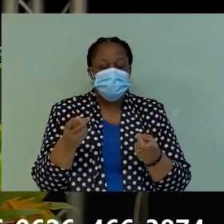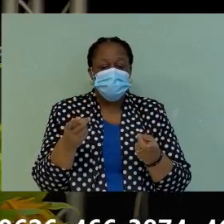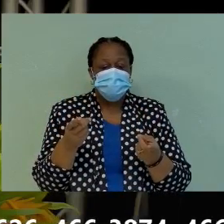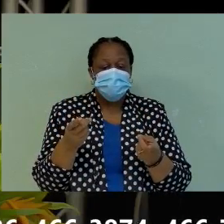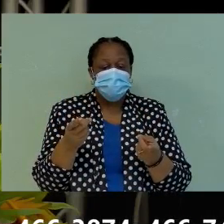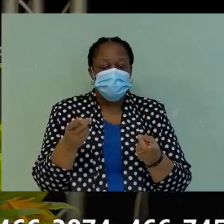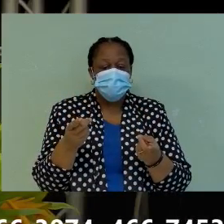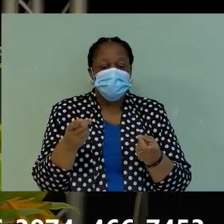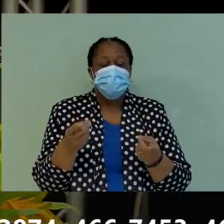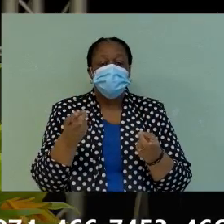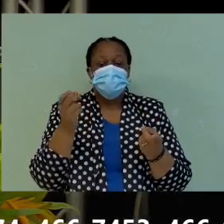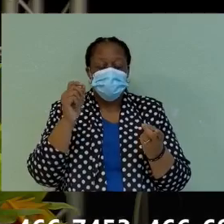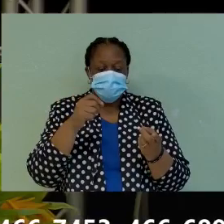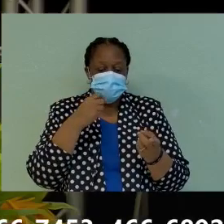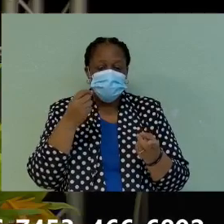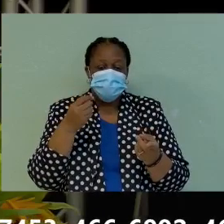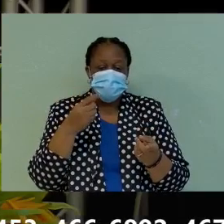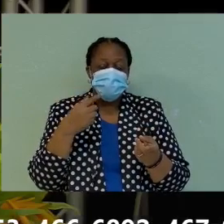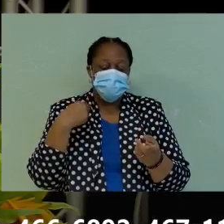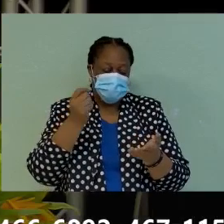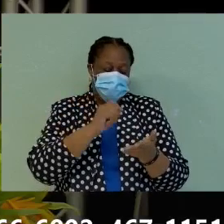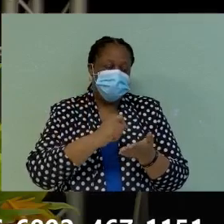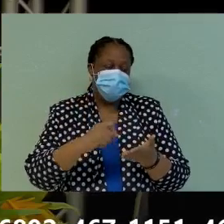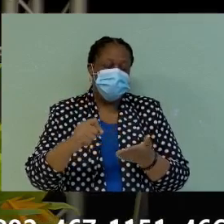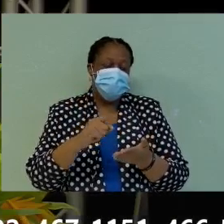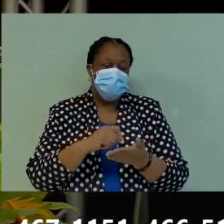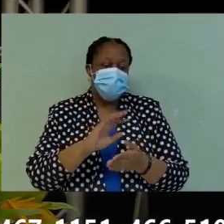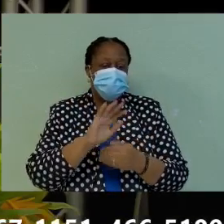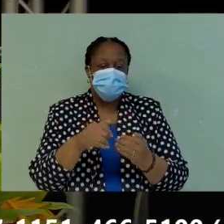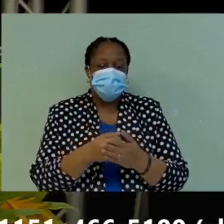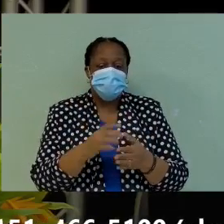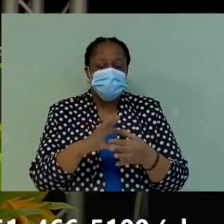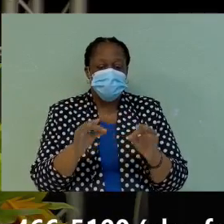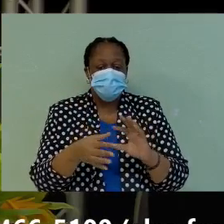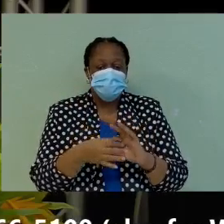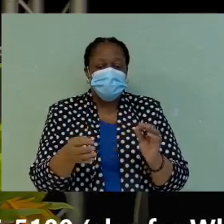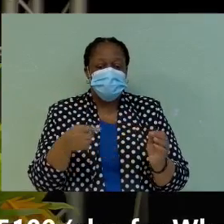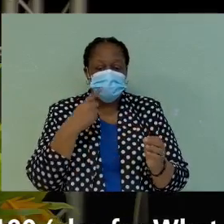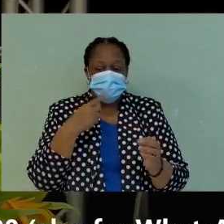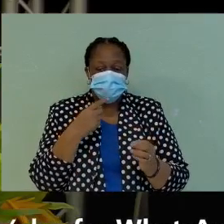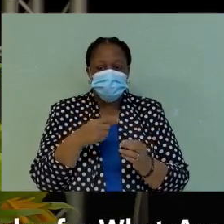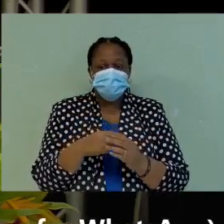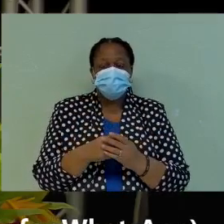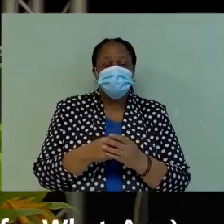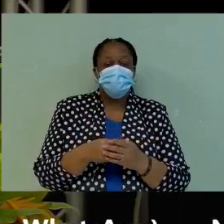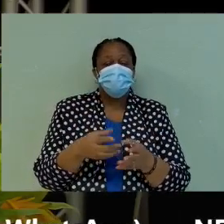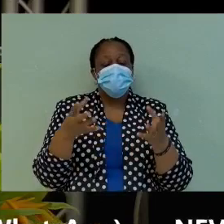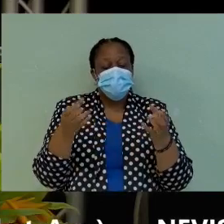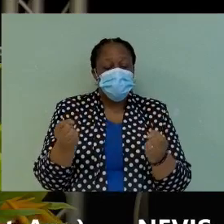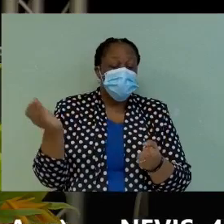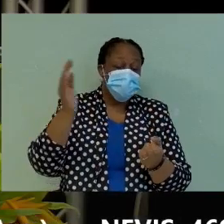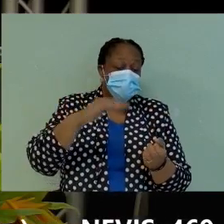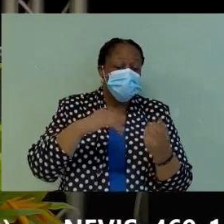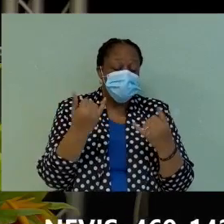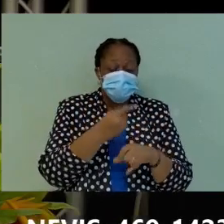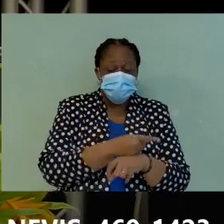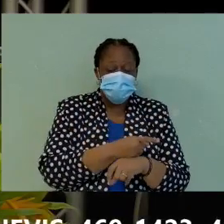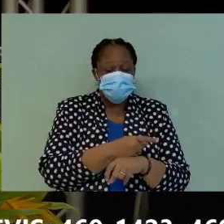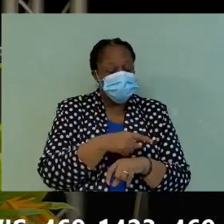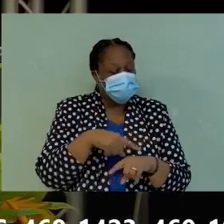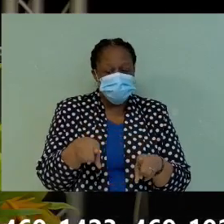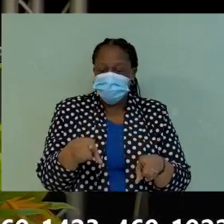her journey on paper for her, and so I did. She would have loved to be here today to relate her ordeal in person, but